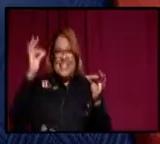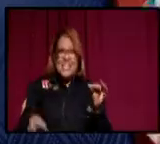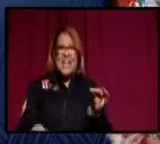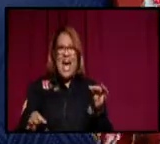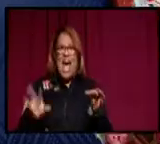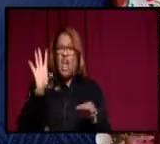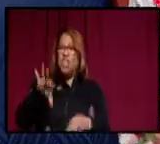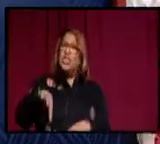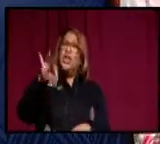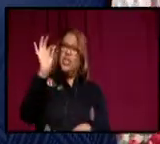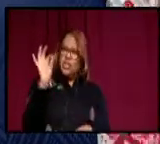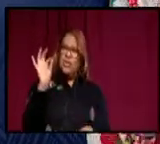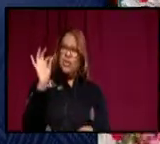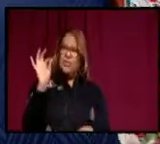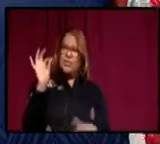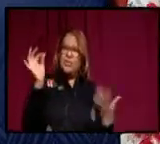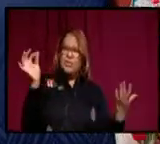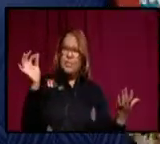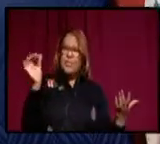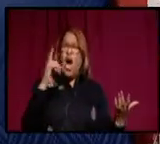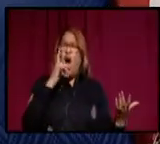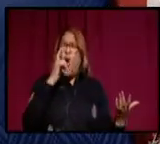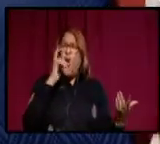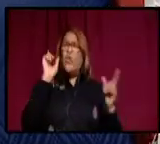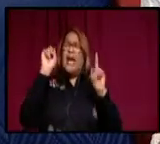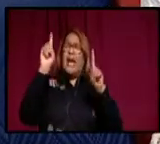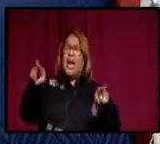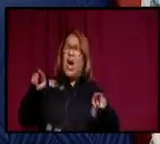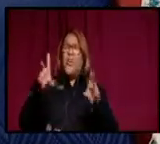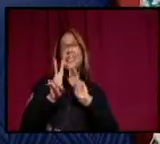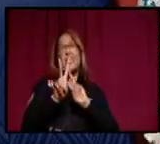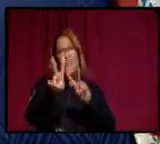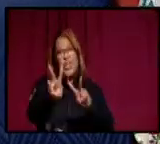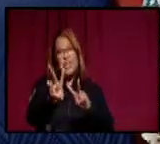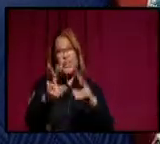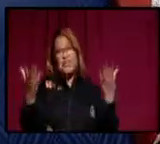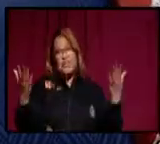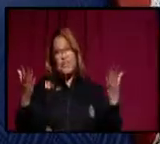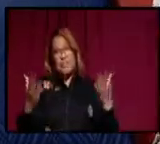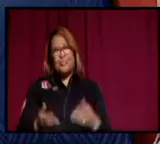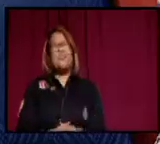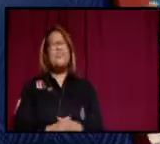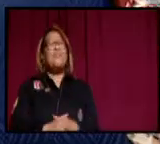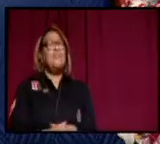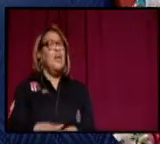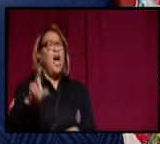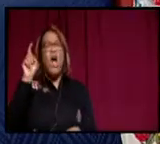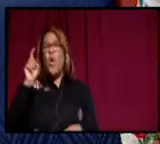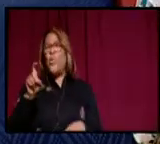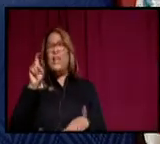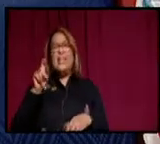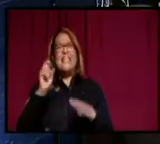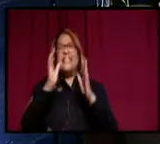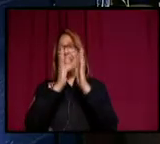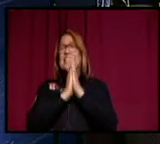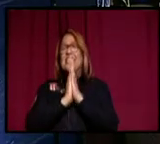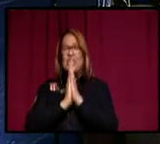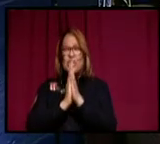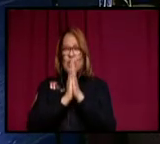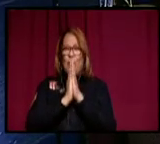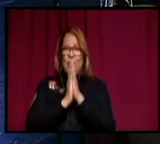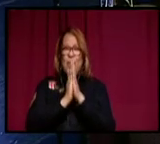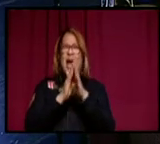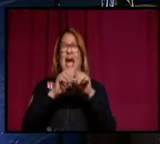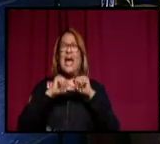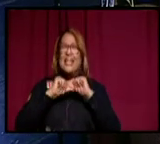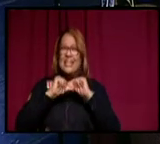to choose, Lord have mercy, who can go to the funeral. Amen. You all, we got to continue to pray. We're praying for